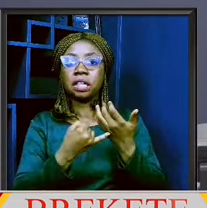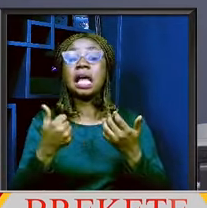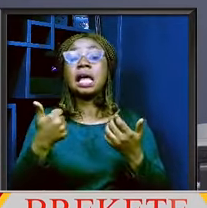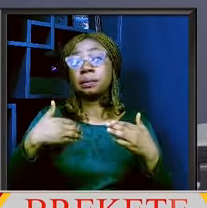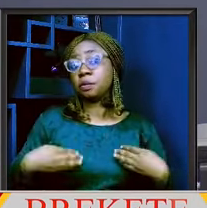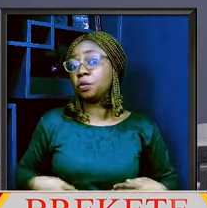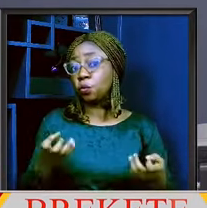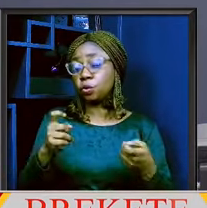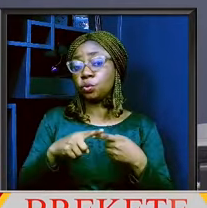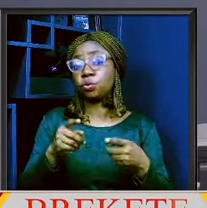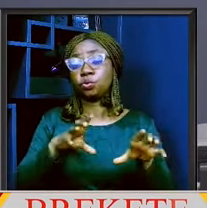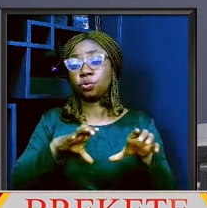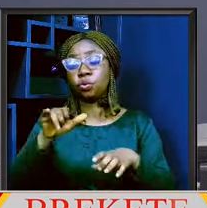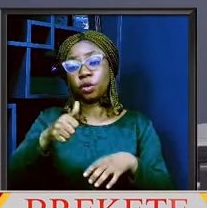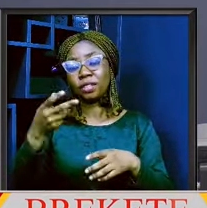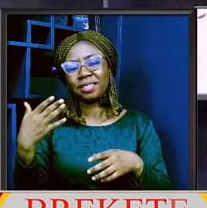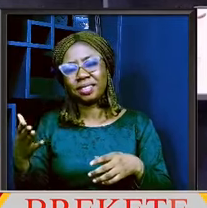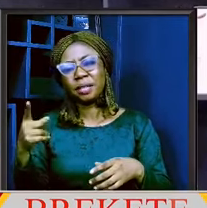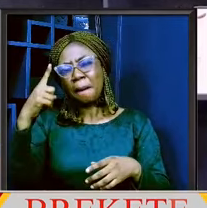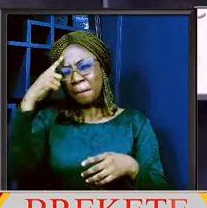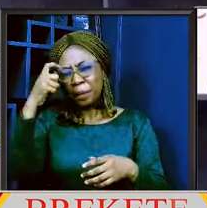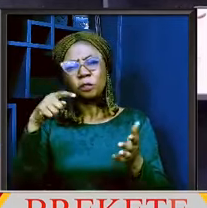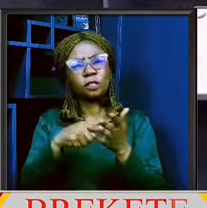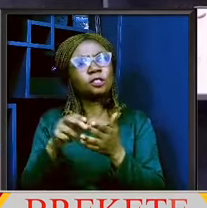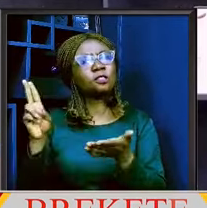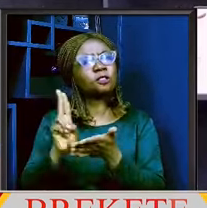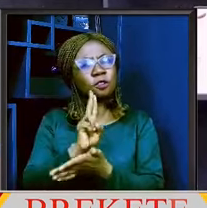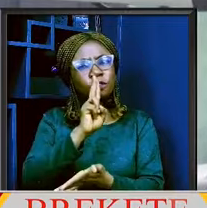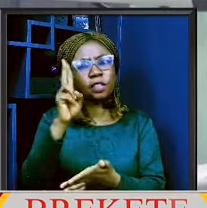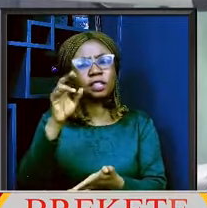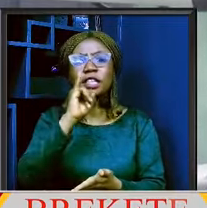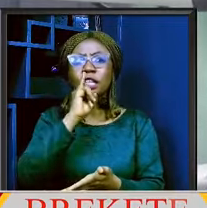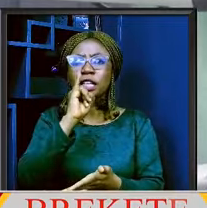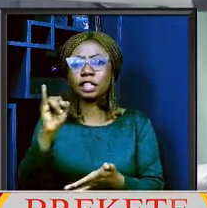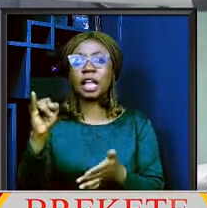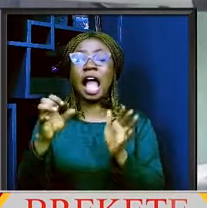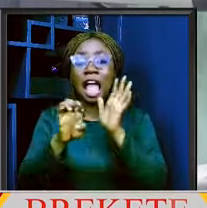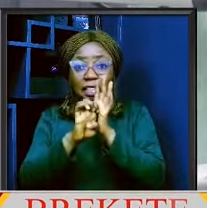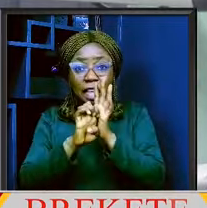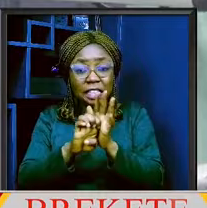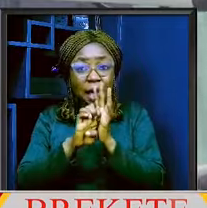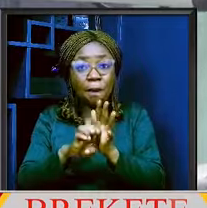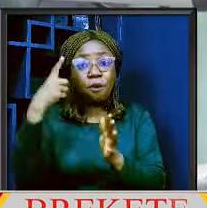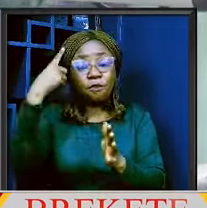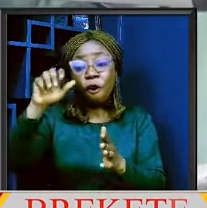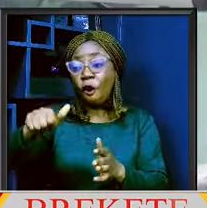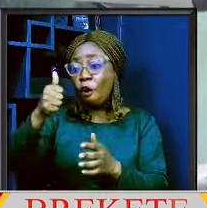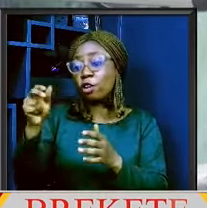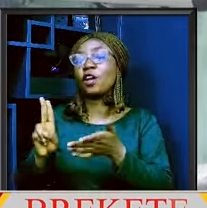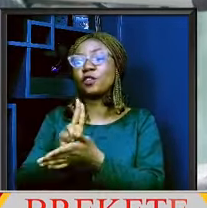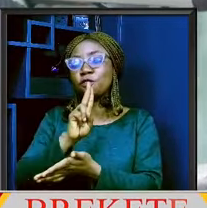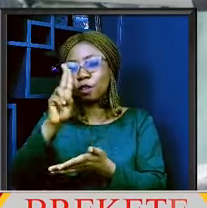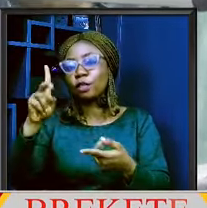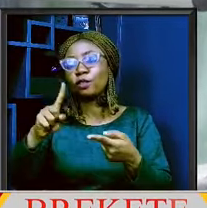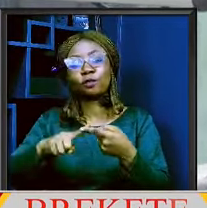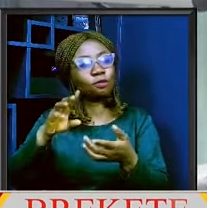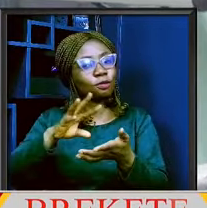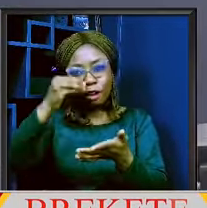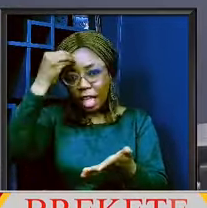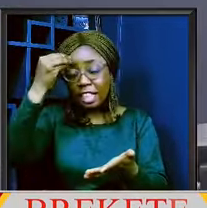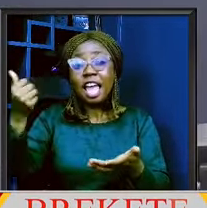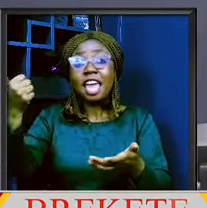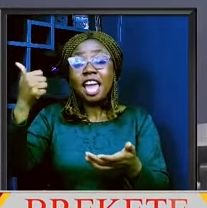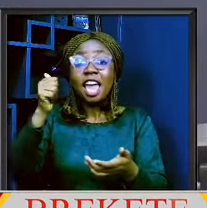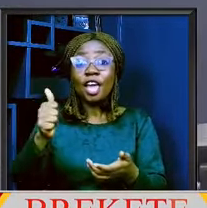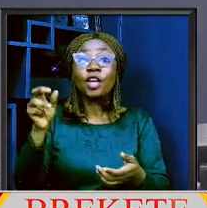other things. Let them, because this university now model it be for other universities to learn. Yes.